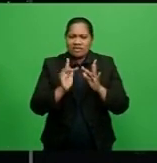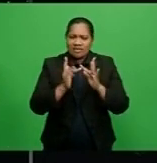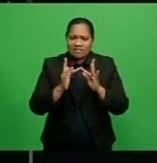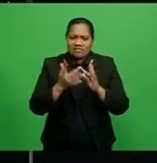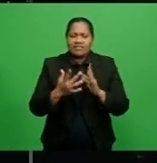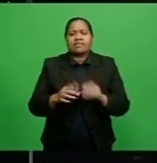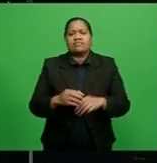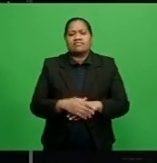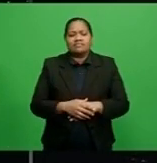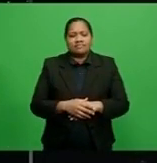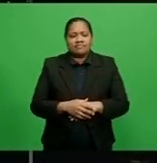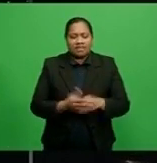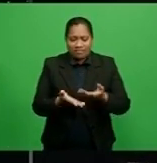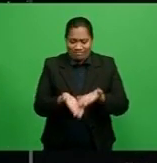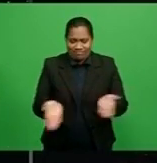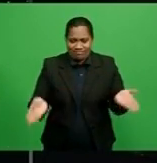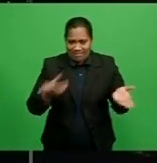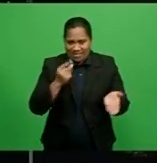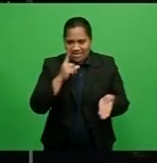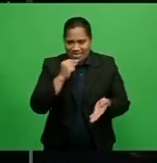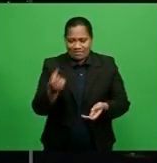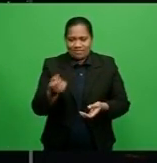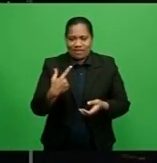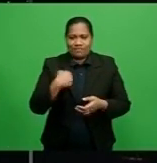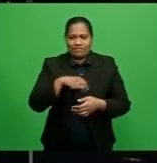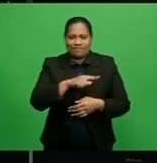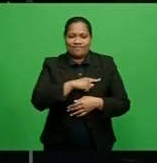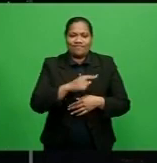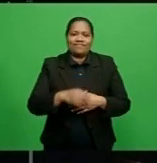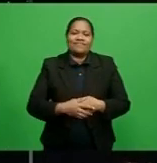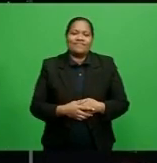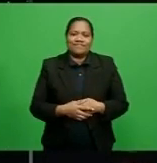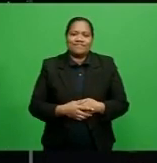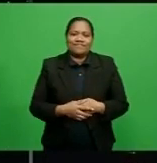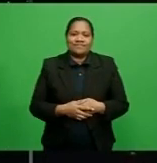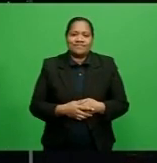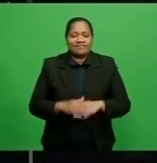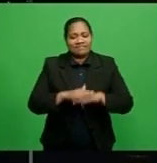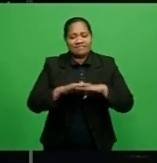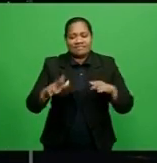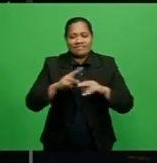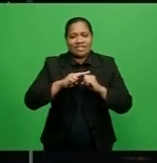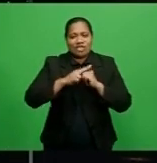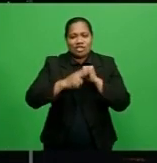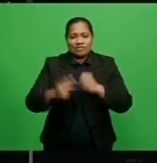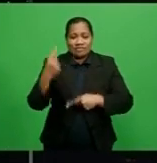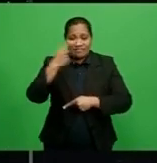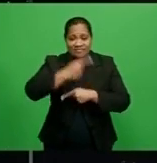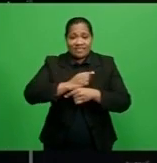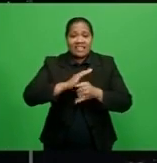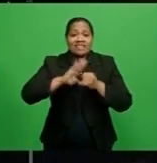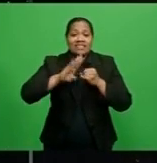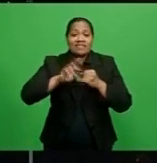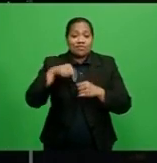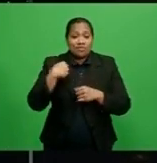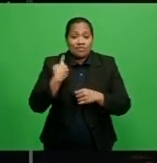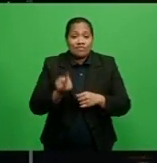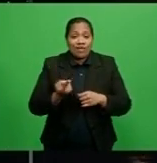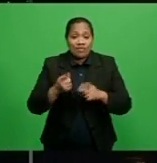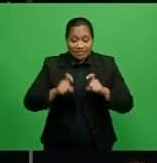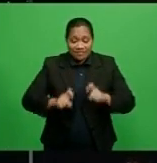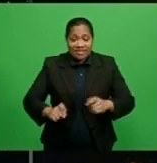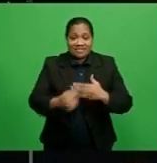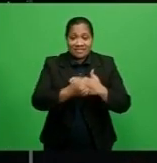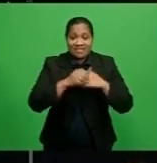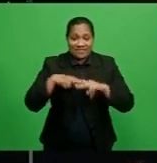fbcnews@fbc.com.fj, via Facebook page and our Twitter page at FBC_news. That's your news for tonight. Until tomorrow, stay safe,